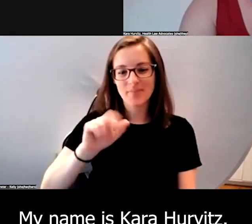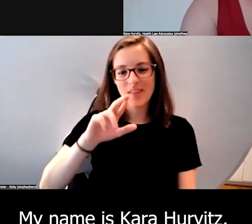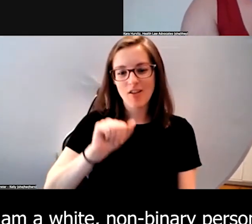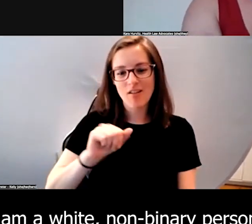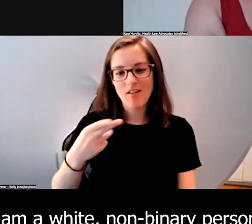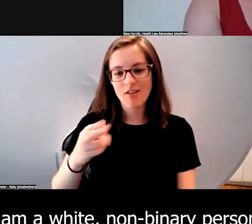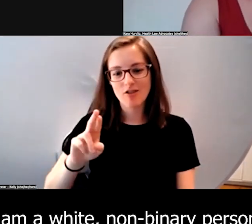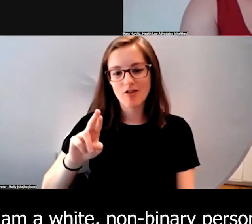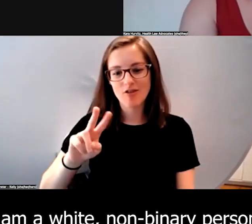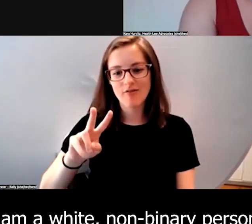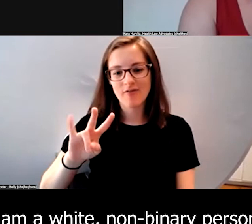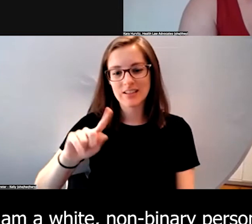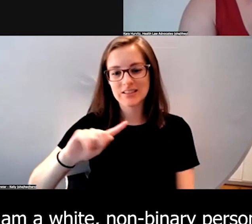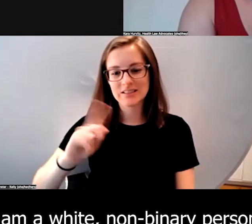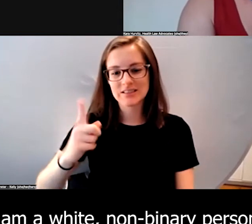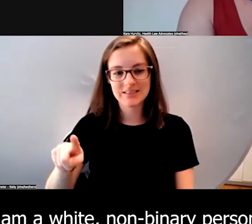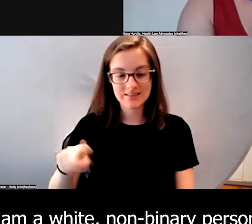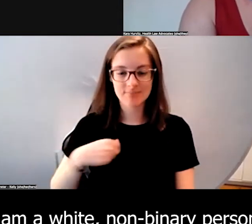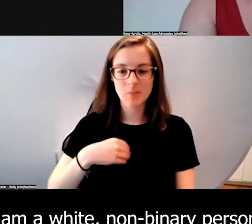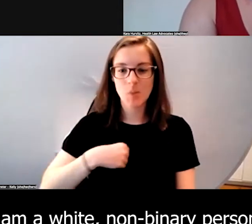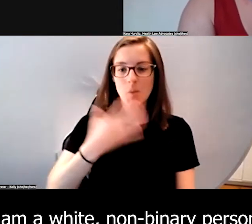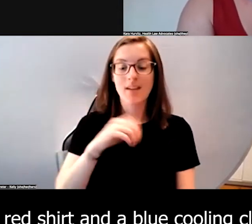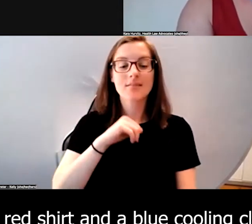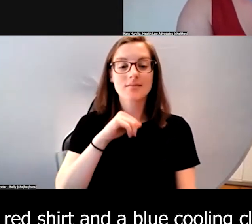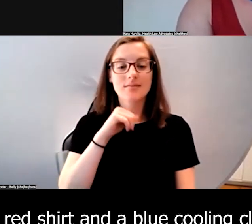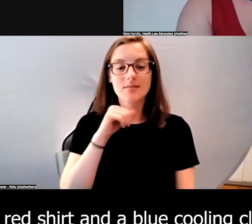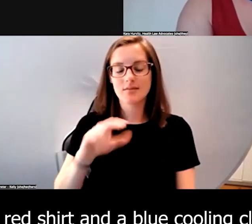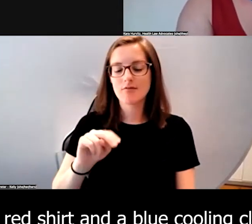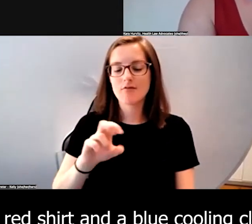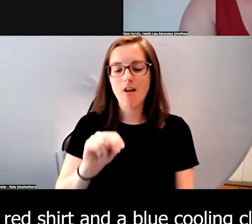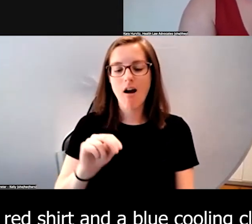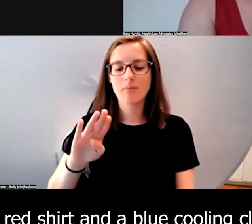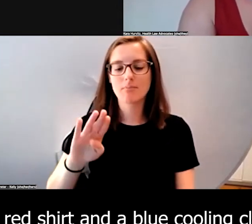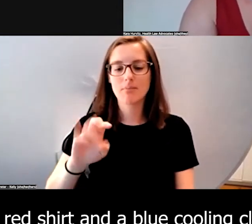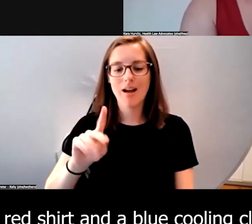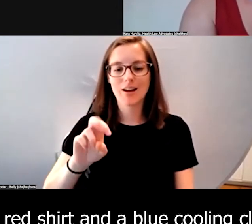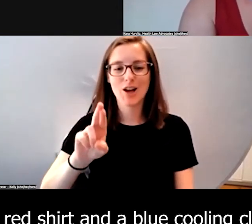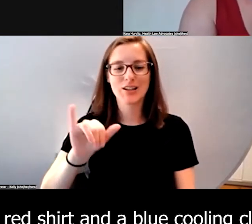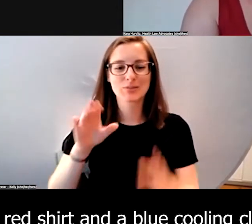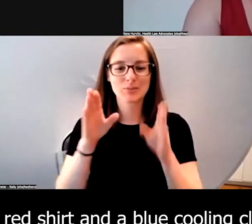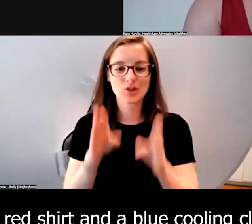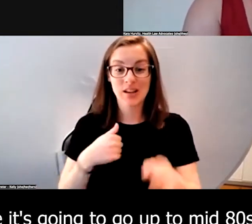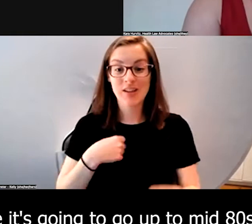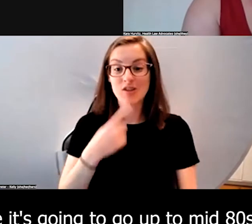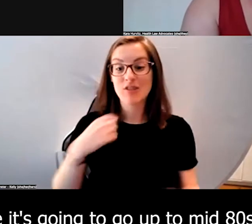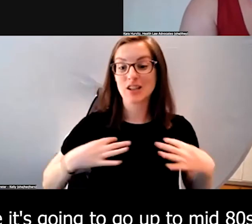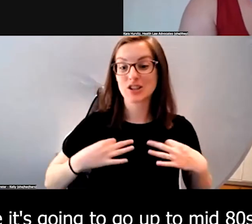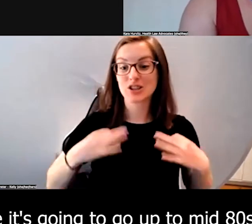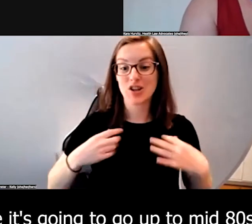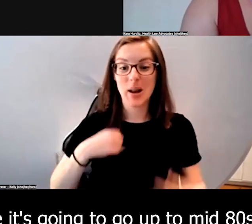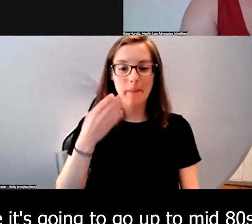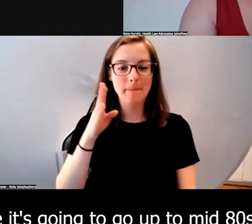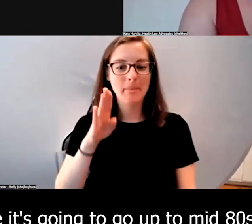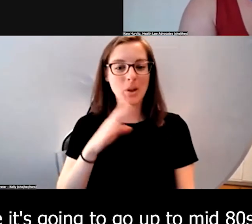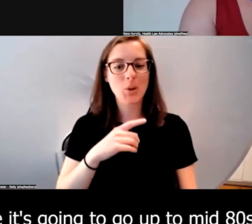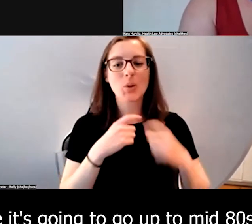Hurwitz. I am a white non-binary person in a red shirt and a blue cooling cloth because it's going to go